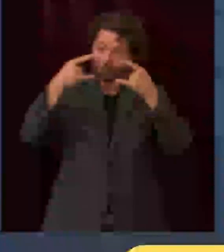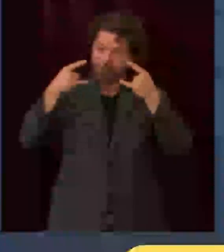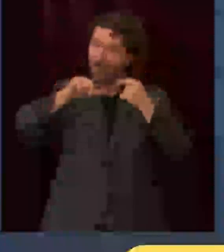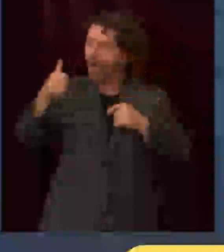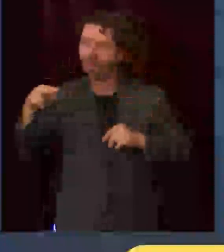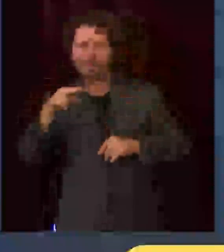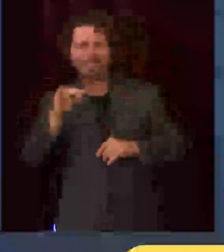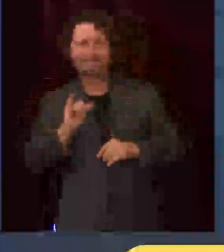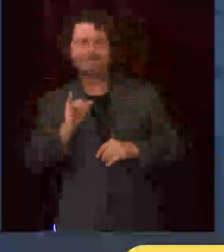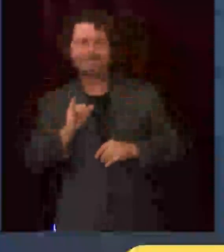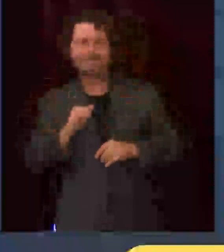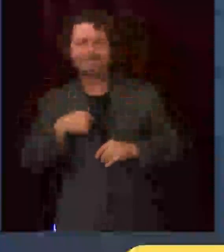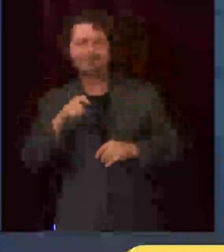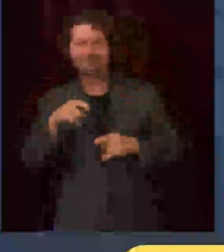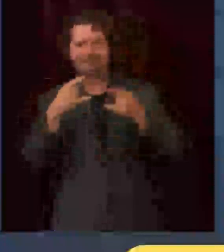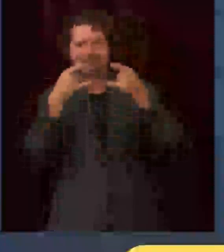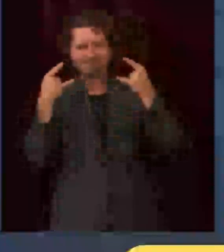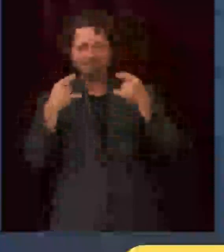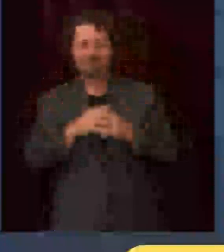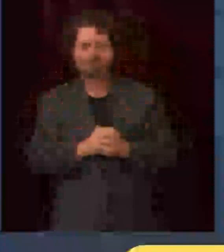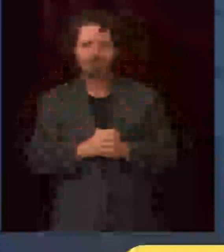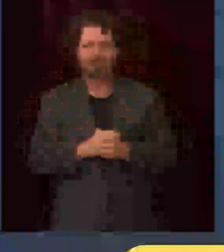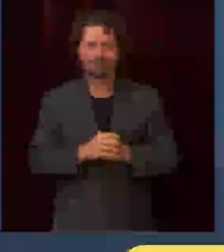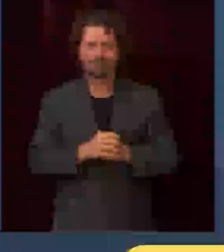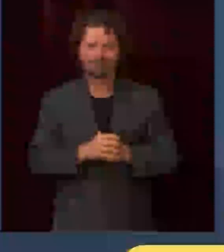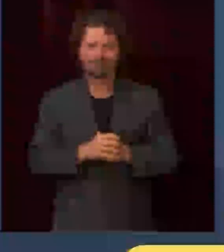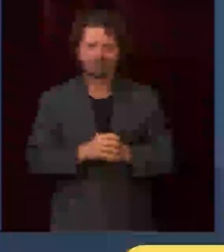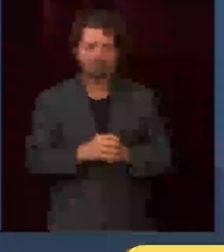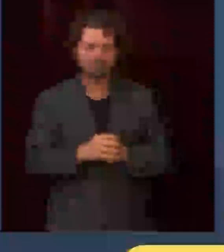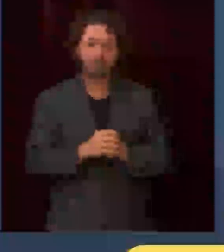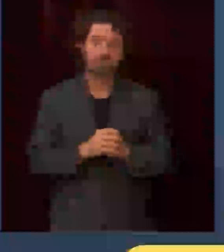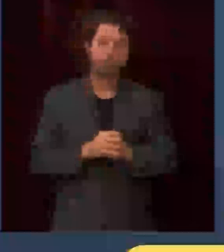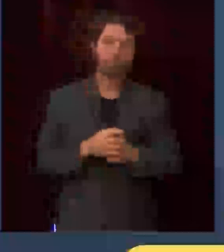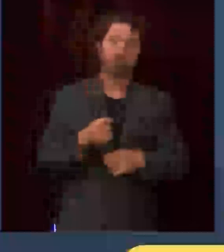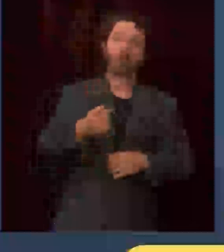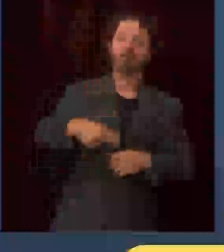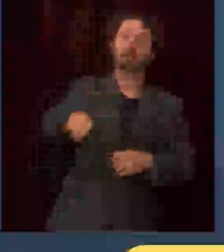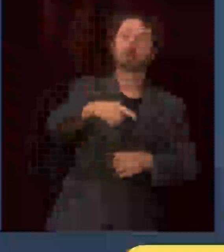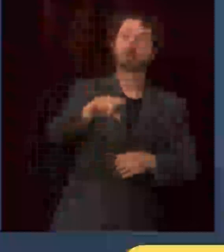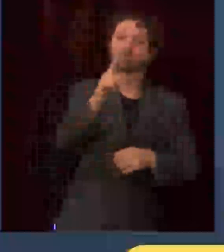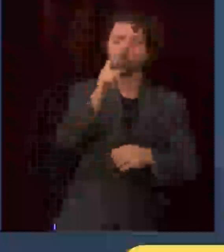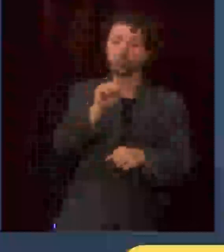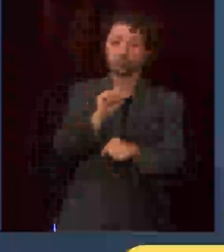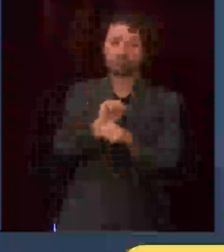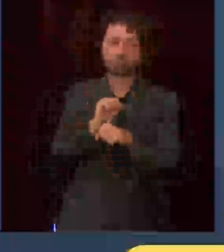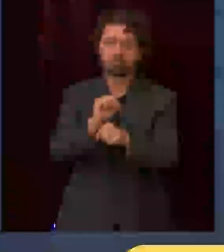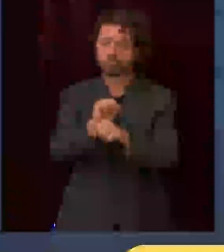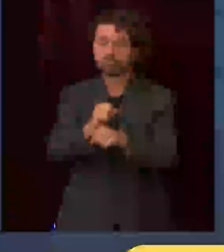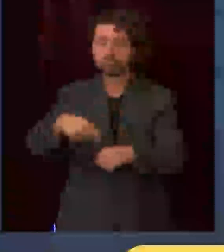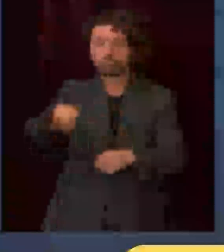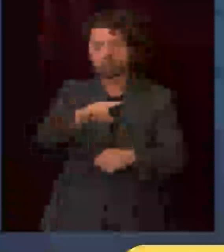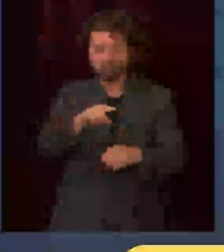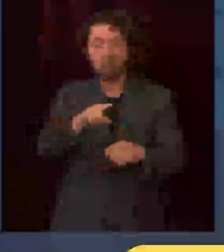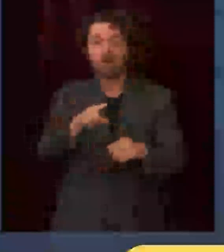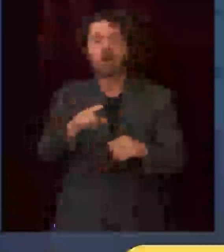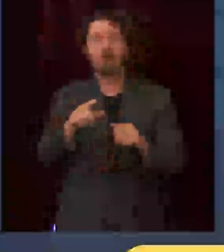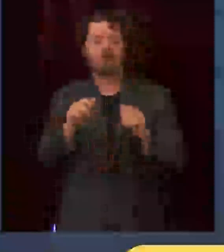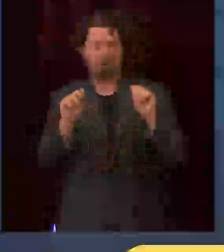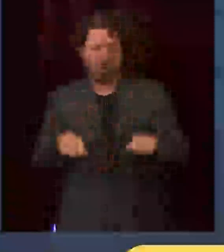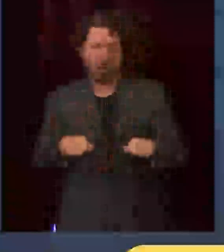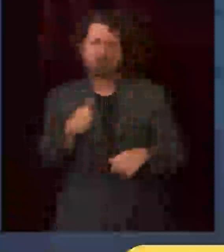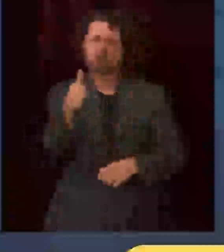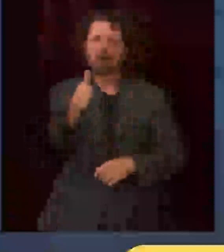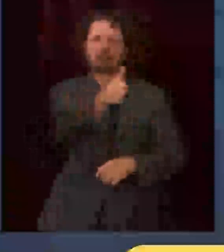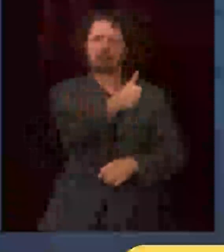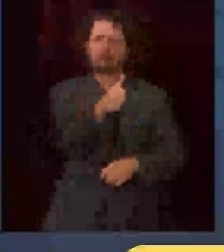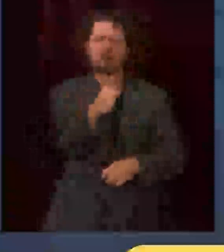work, provided they meet minimum requirements. And depending on work site conditions, higher level of protections